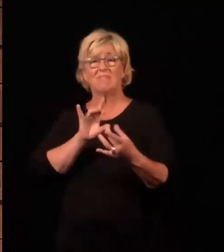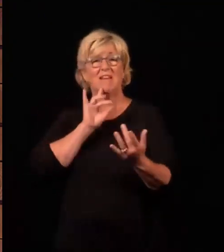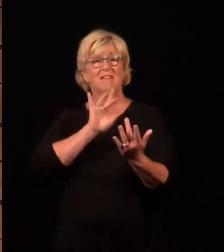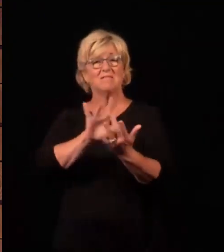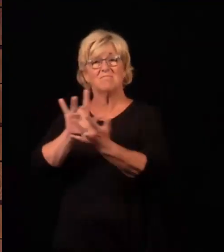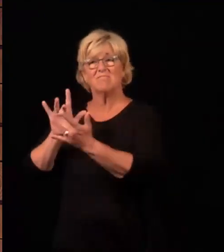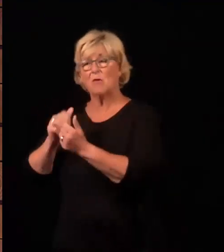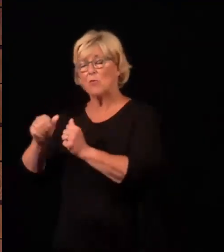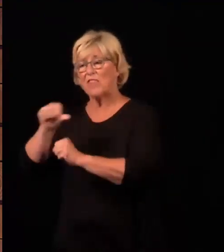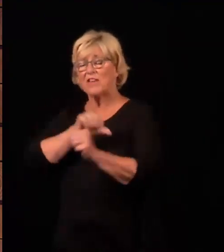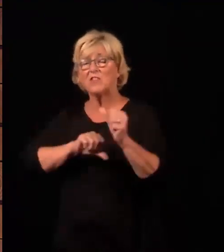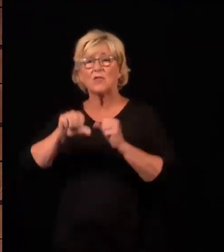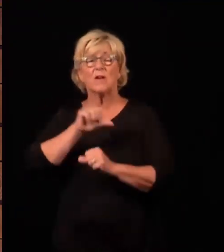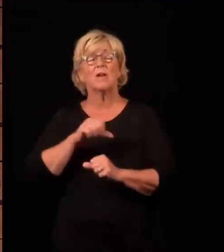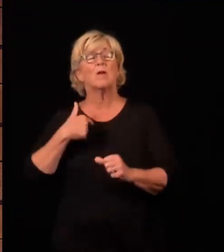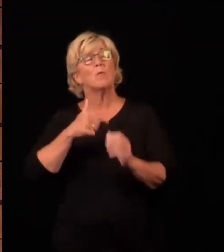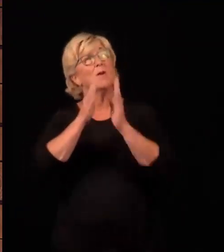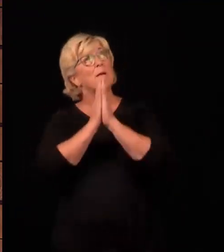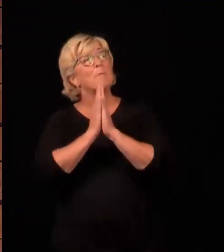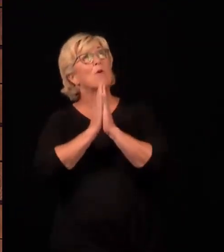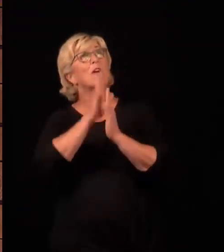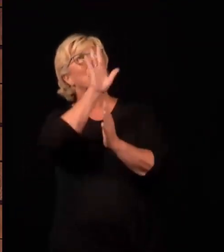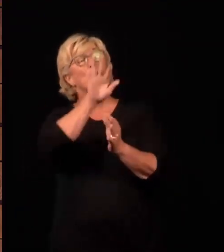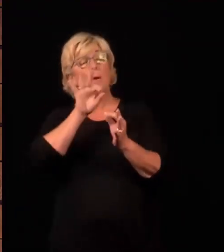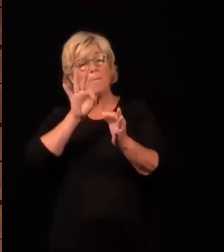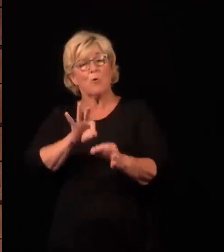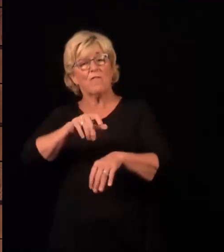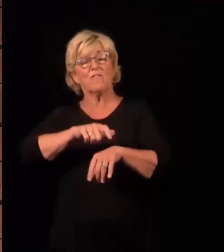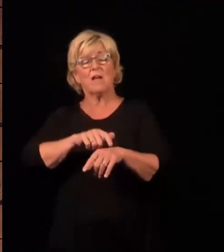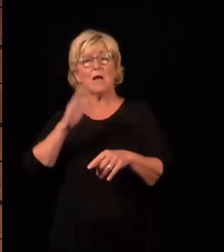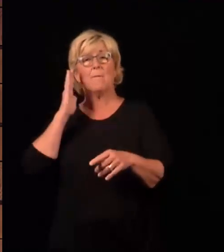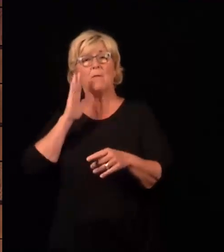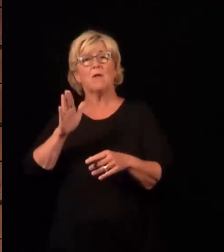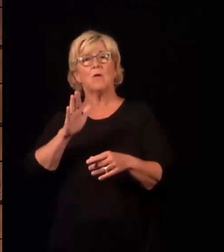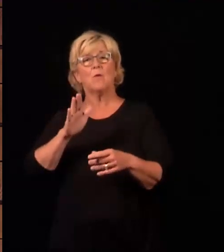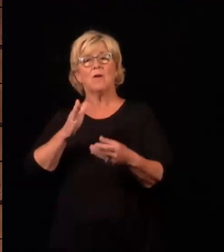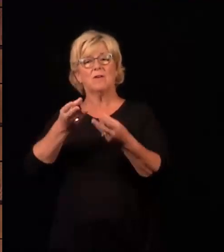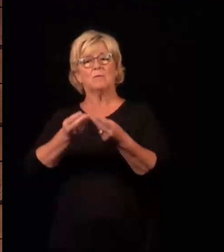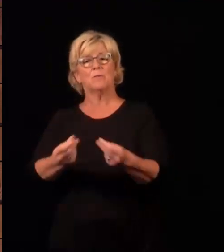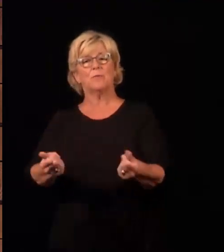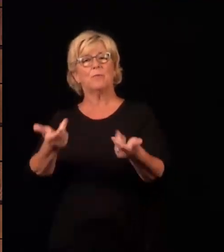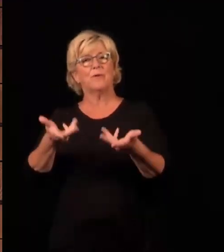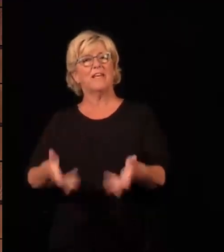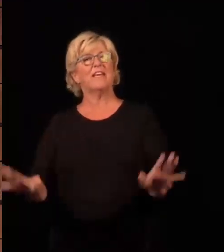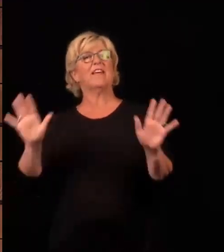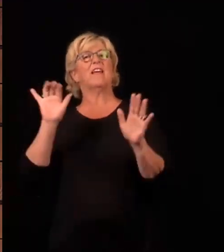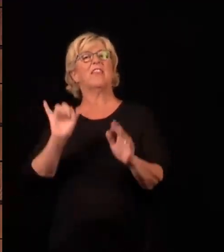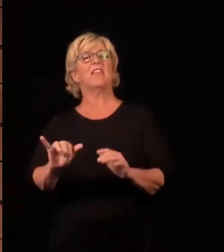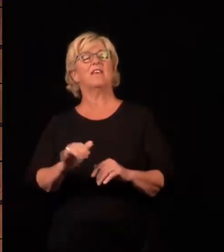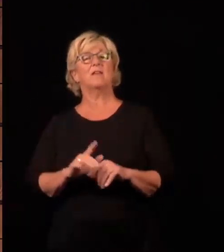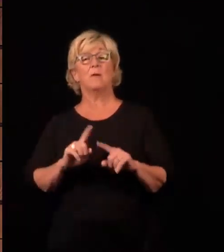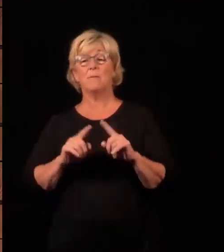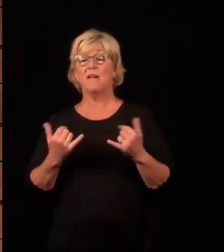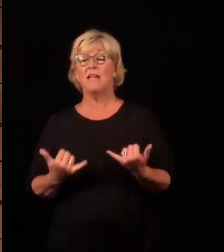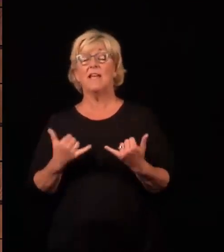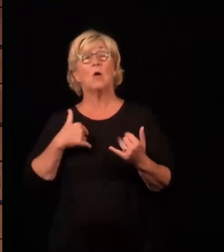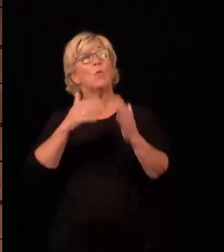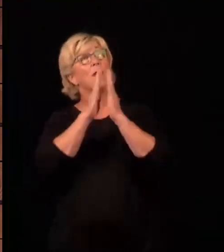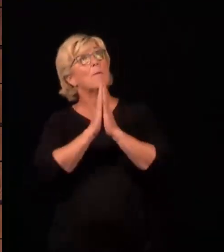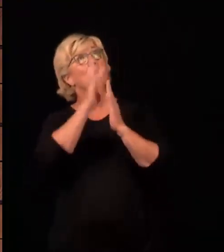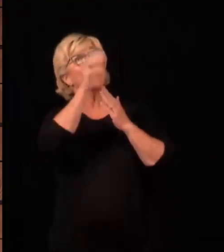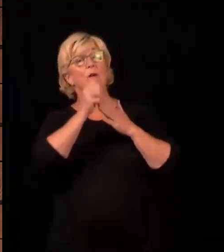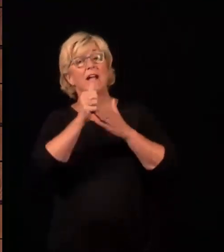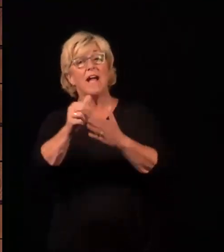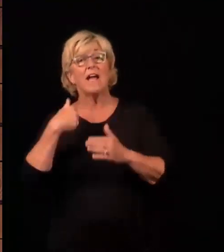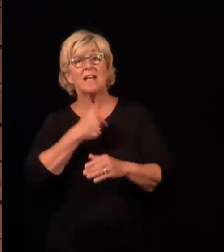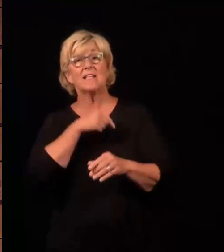to one another. And so we pray in Your perfect timing You will bring an end to this emergency. But now we pray that You will